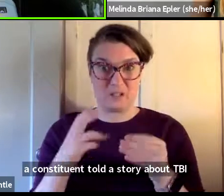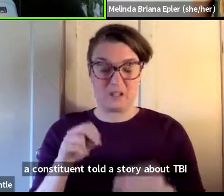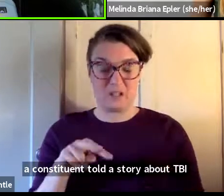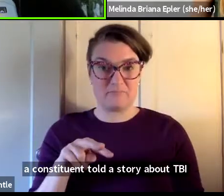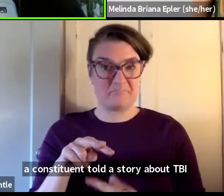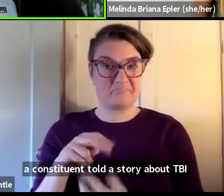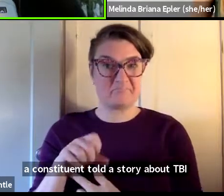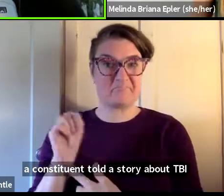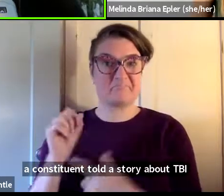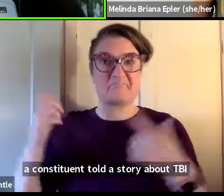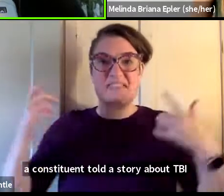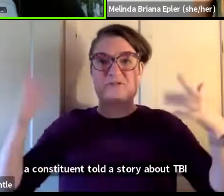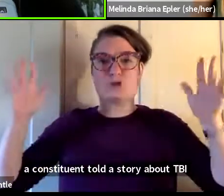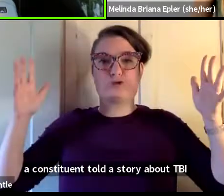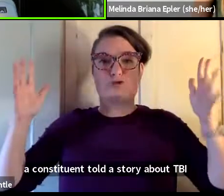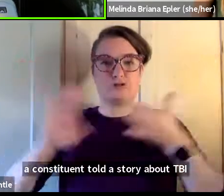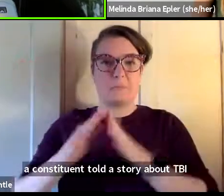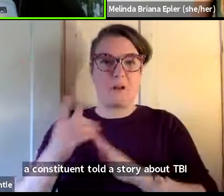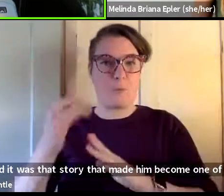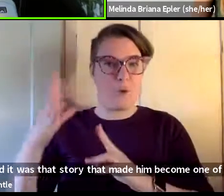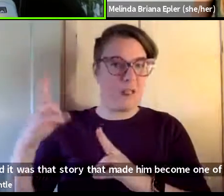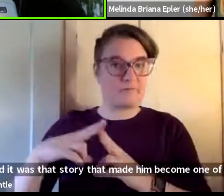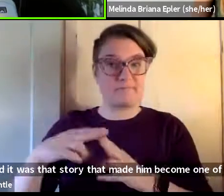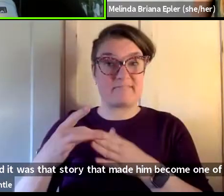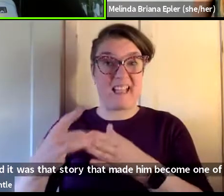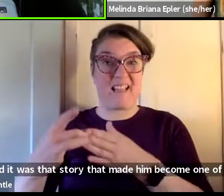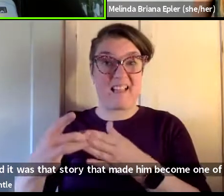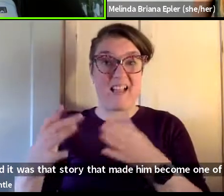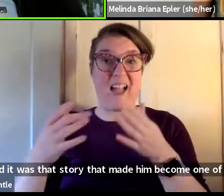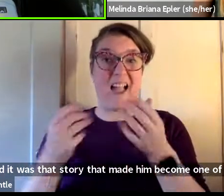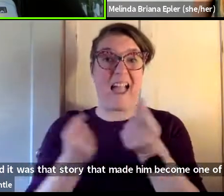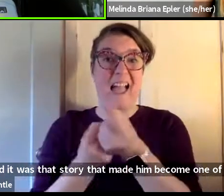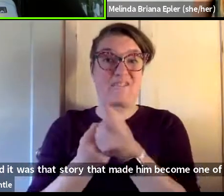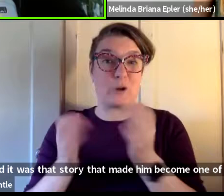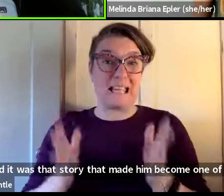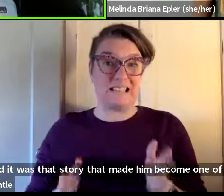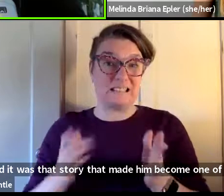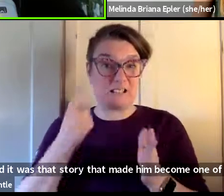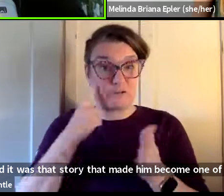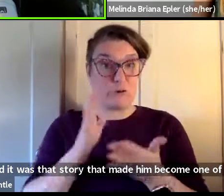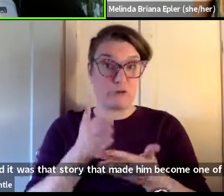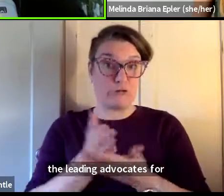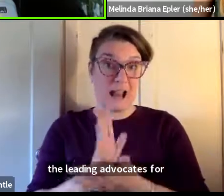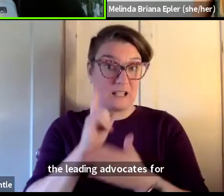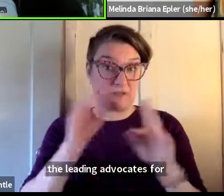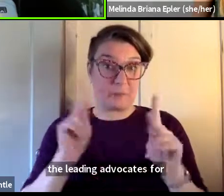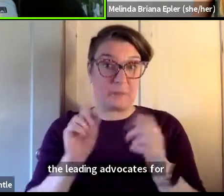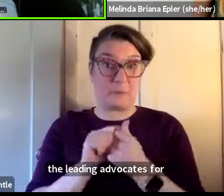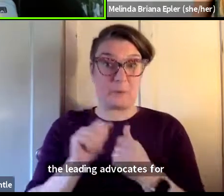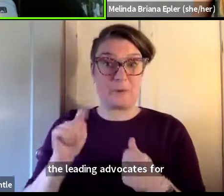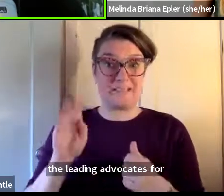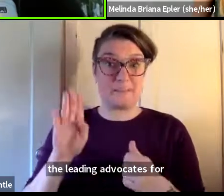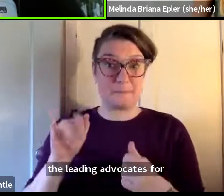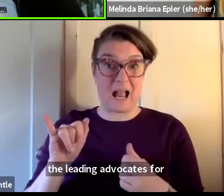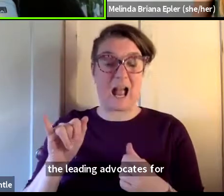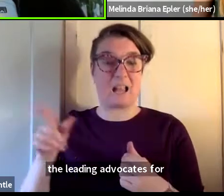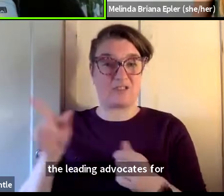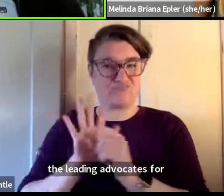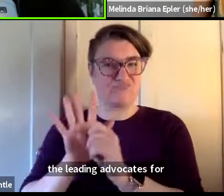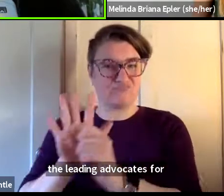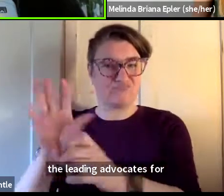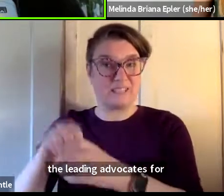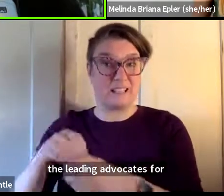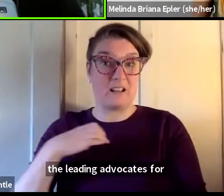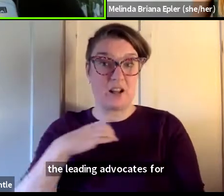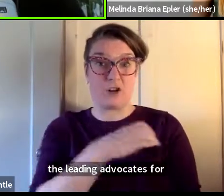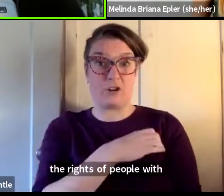become one of the leading advocates for the rights of people with TBI in Congress. And so Mm. that